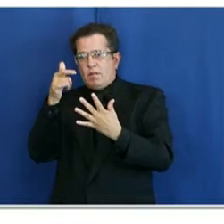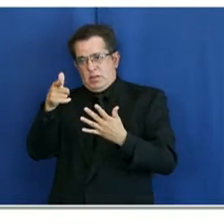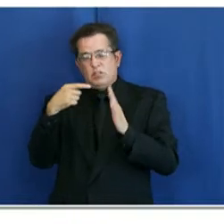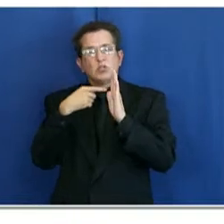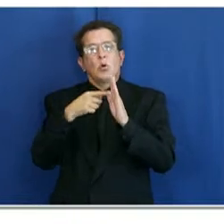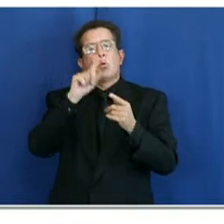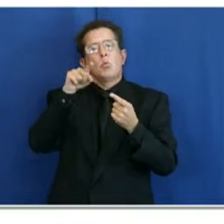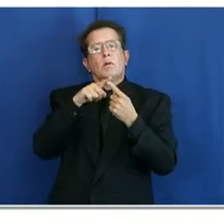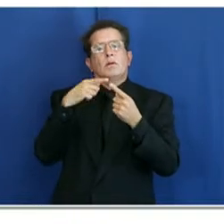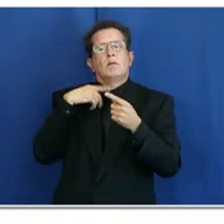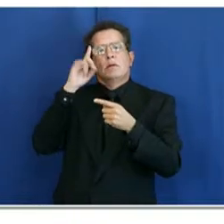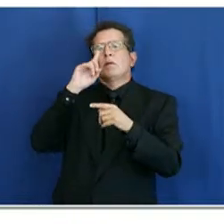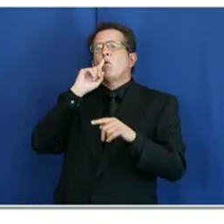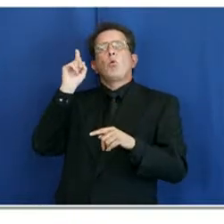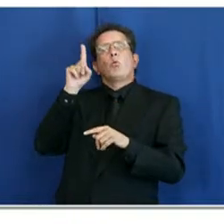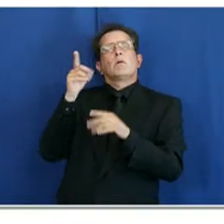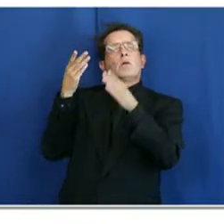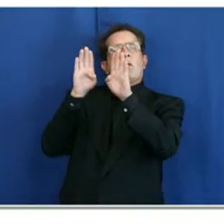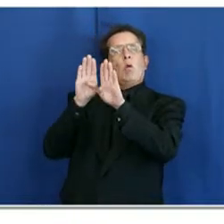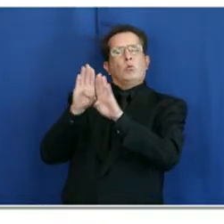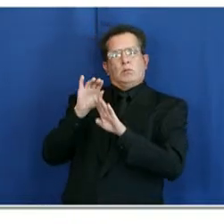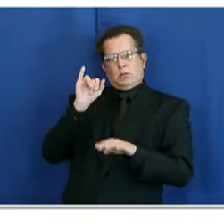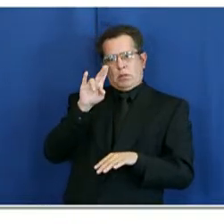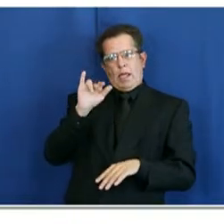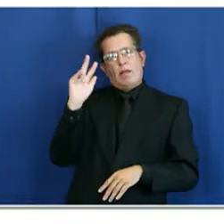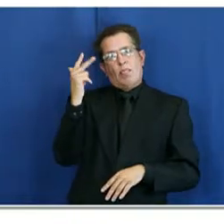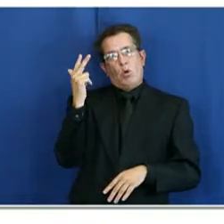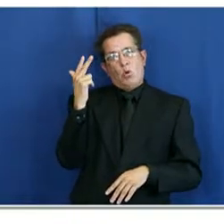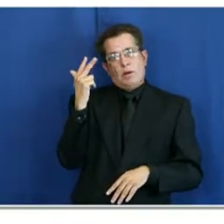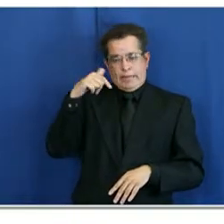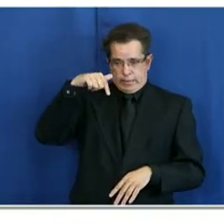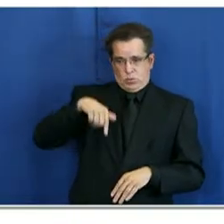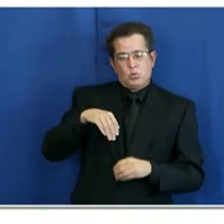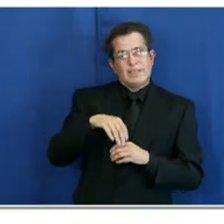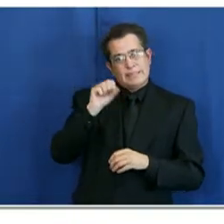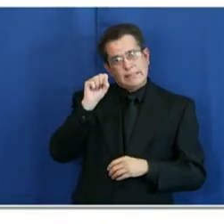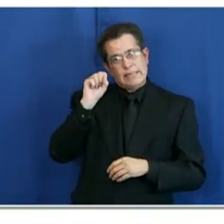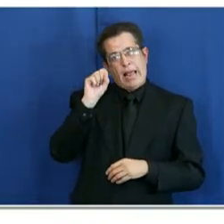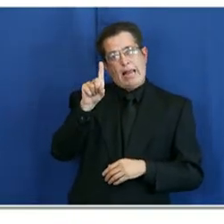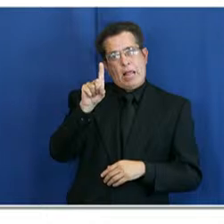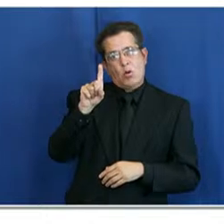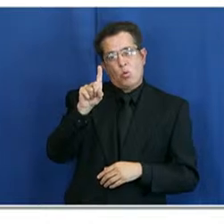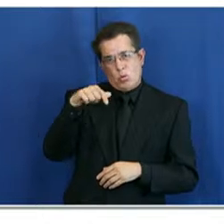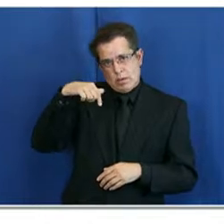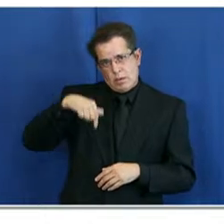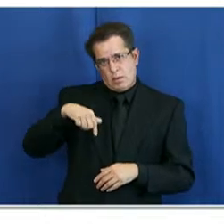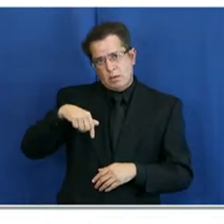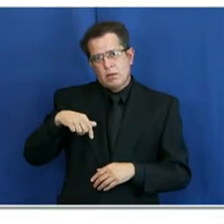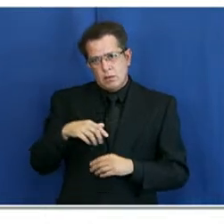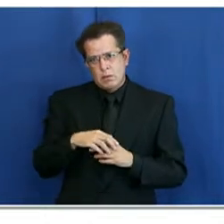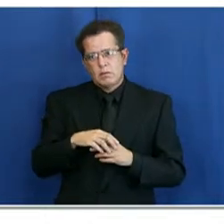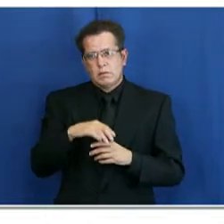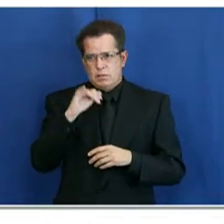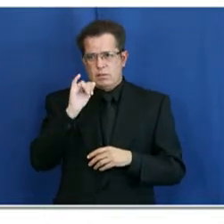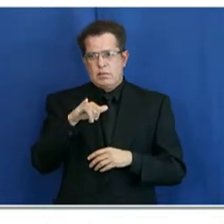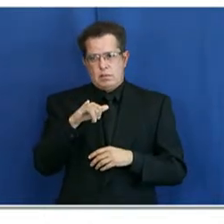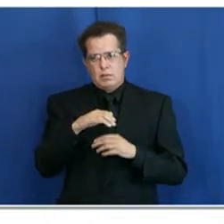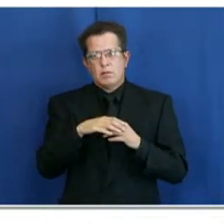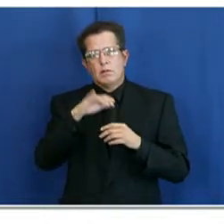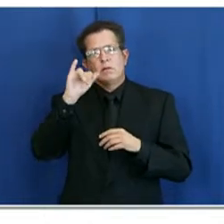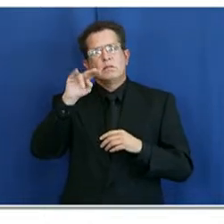imposed on July 3rd and were effective for San Diego County on at